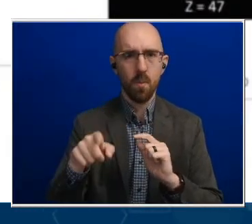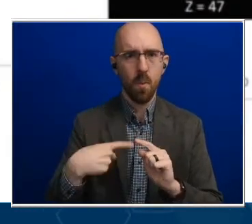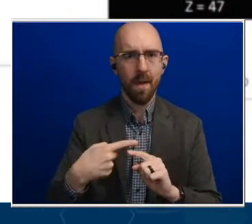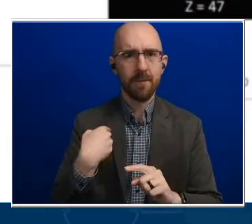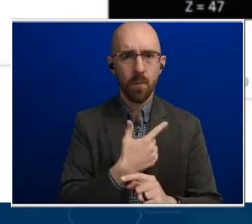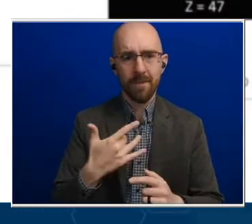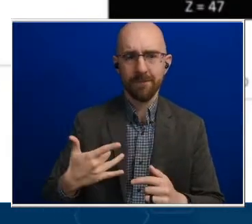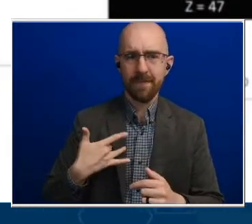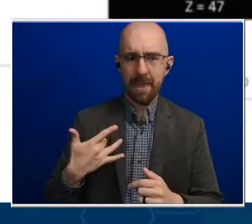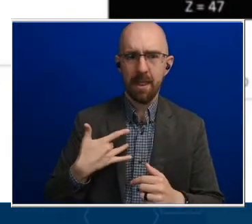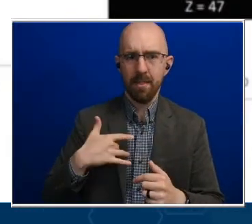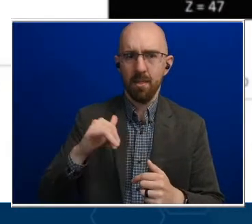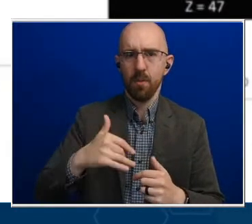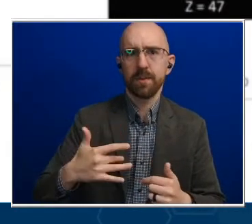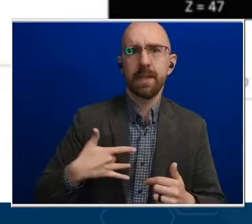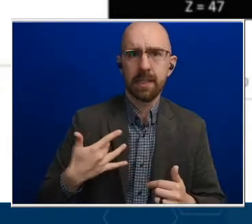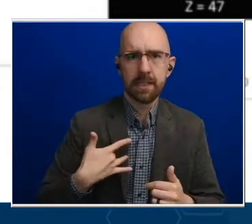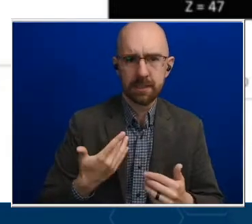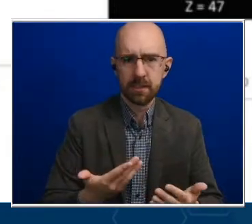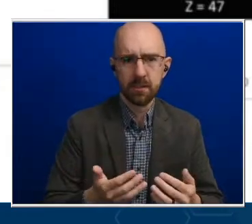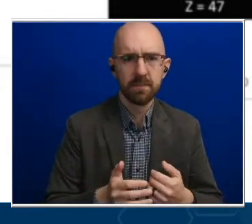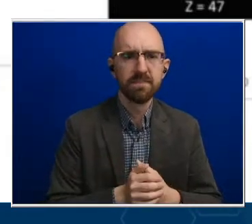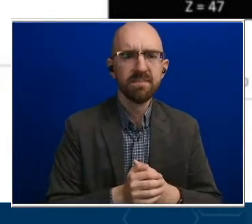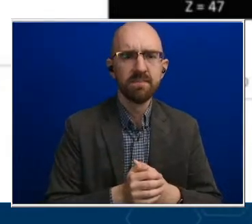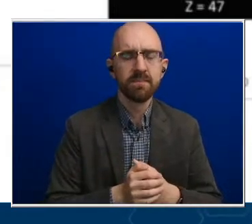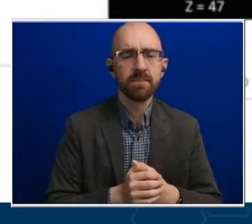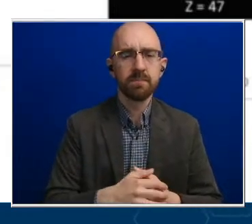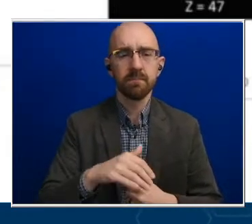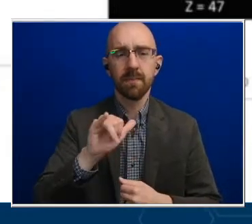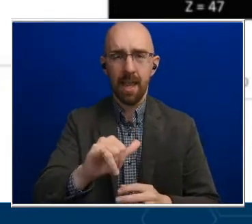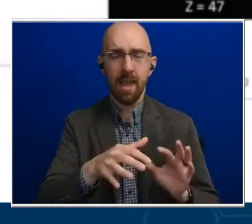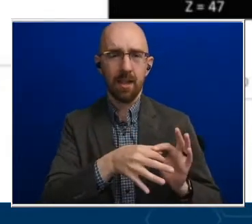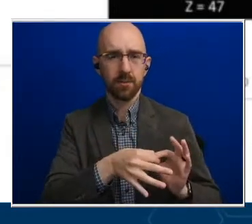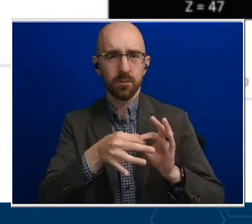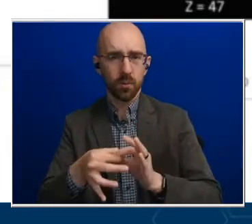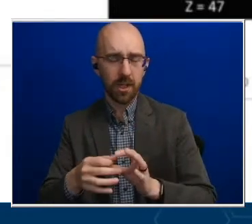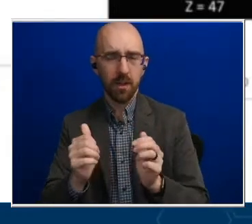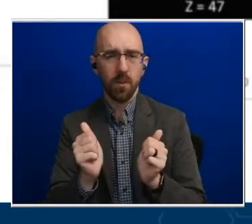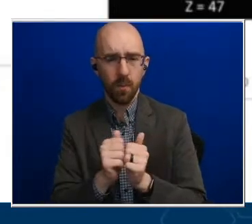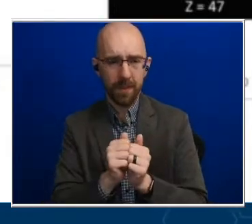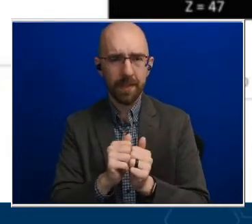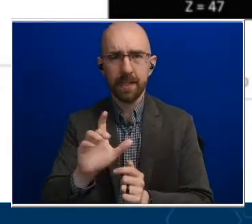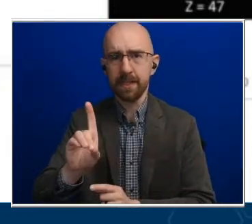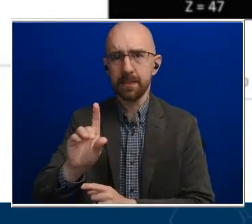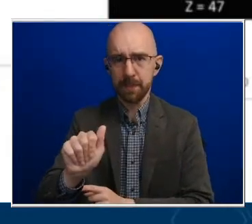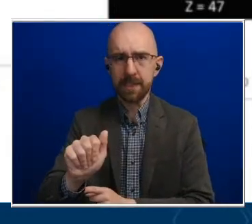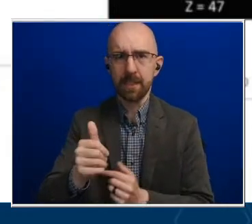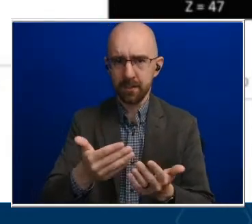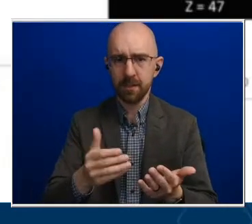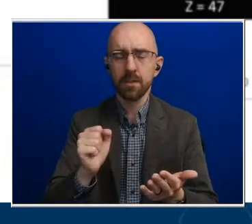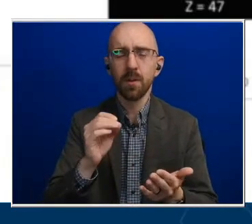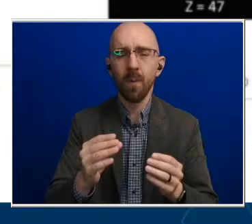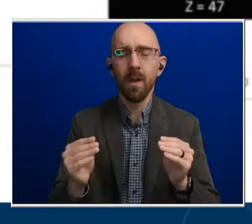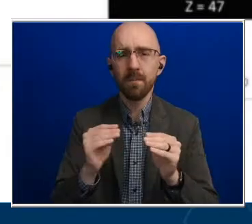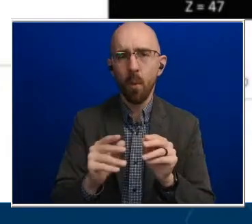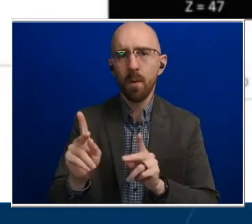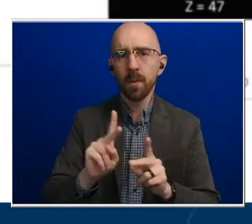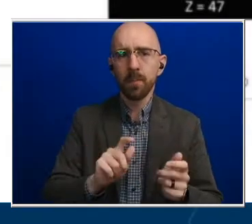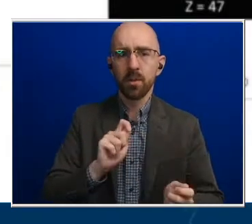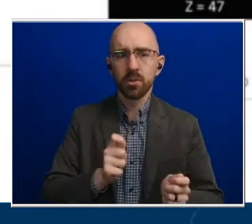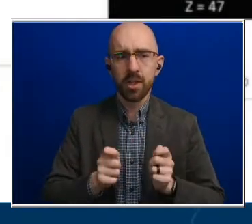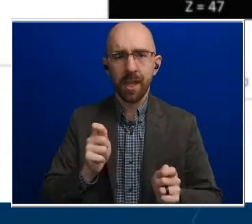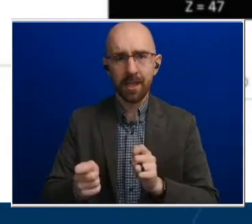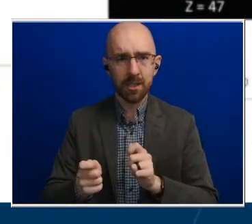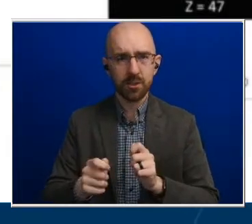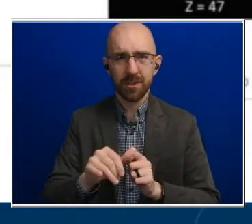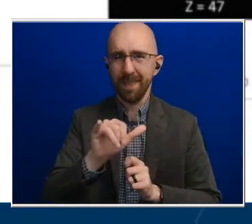feelings. And that was associated with disability. So the more people changed that